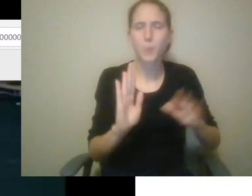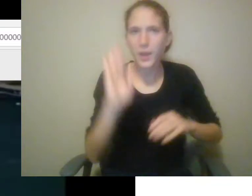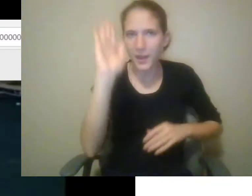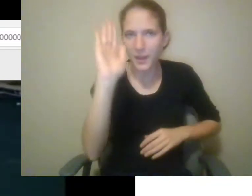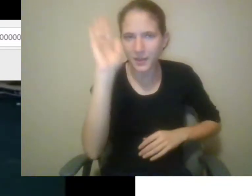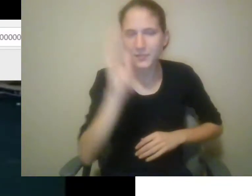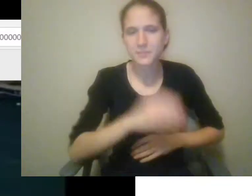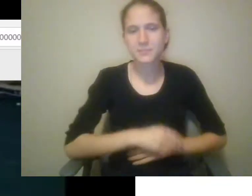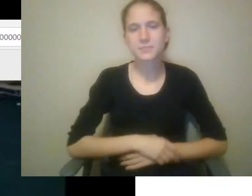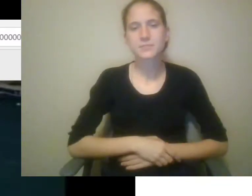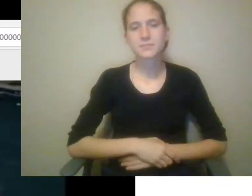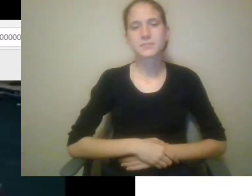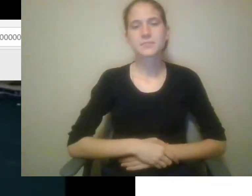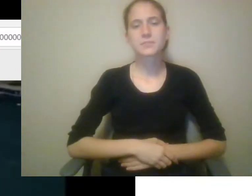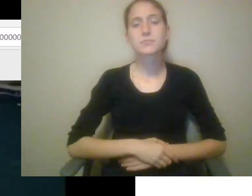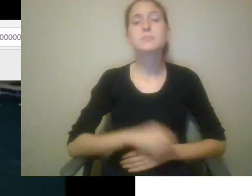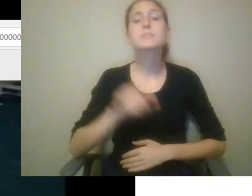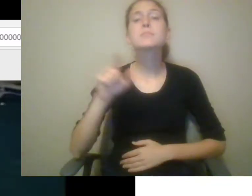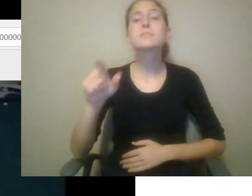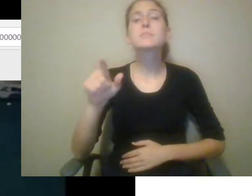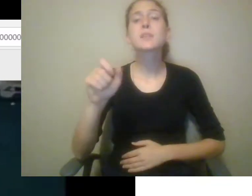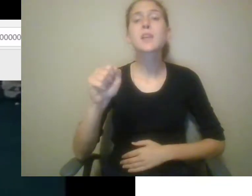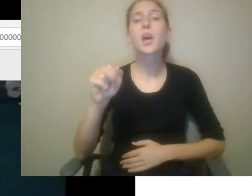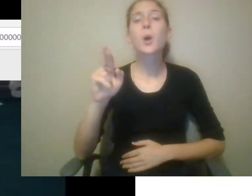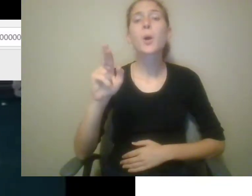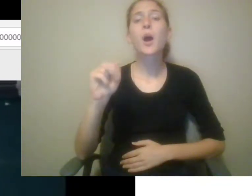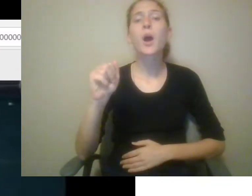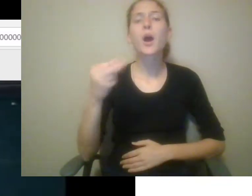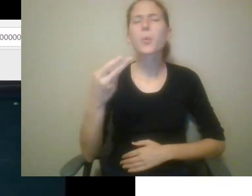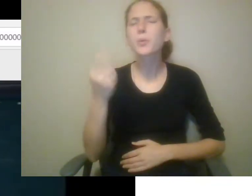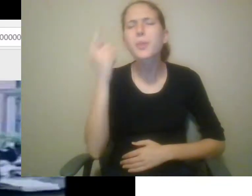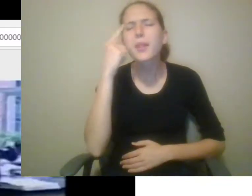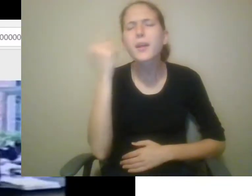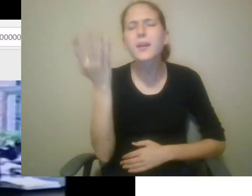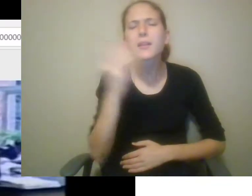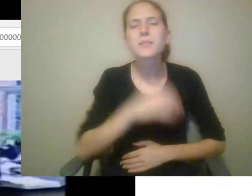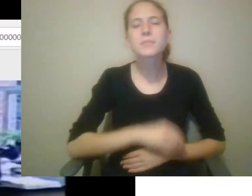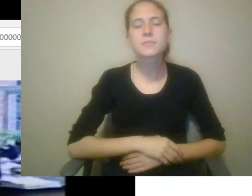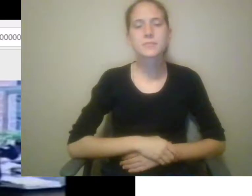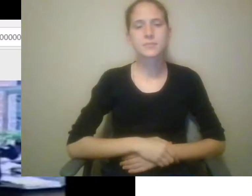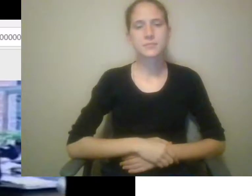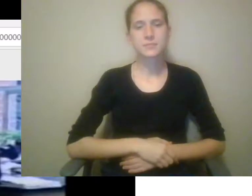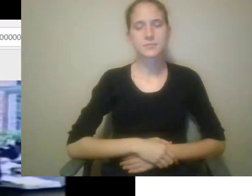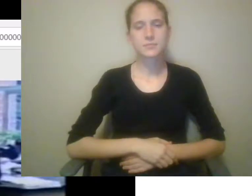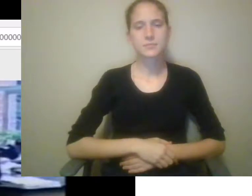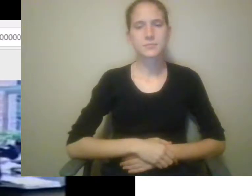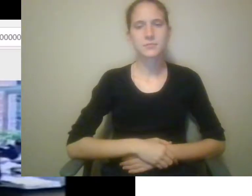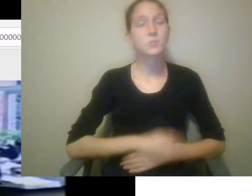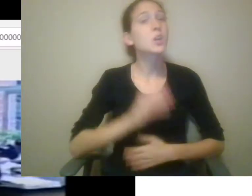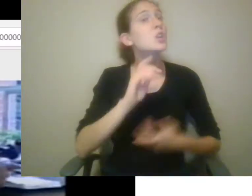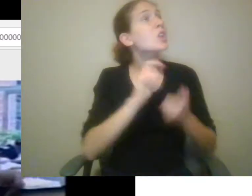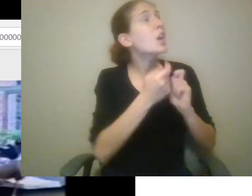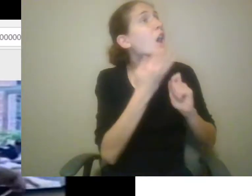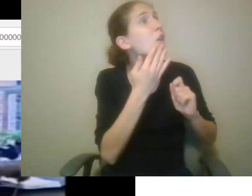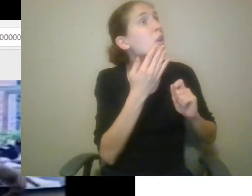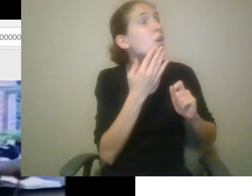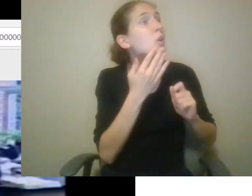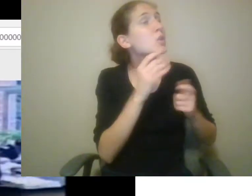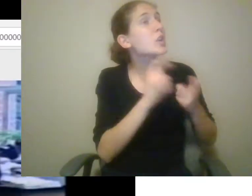around, but let's see some hands. Let's start with Sarah's idea. What do you think is going to happen? What's going to